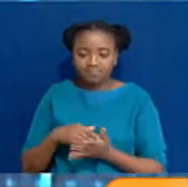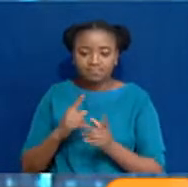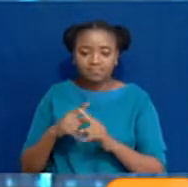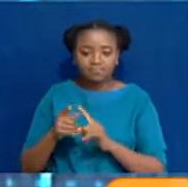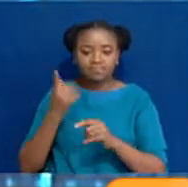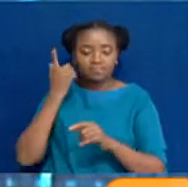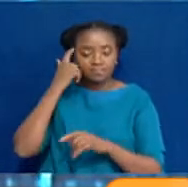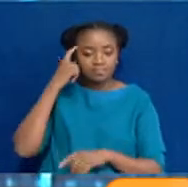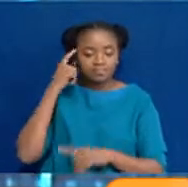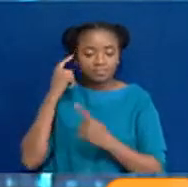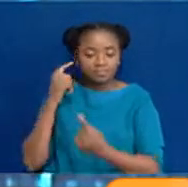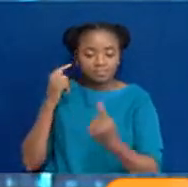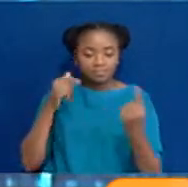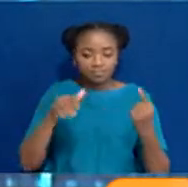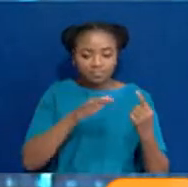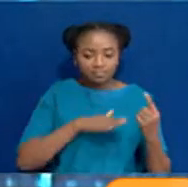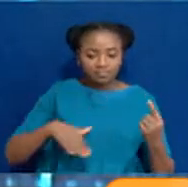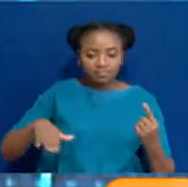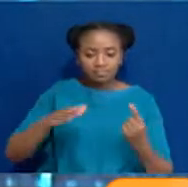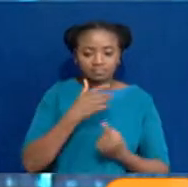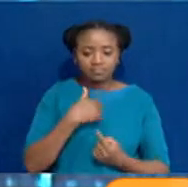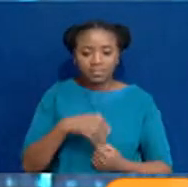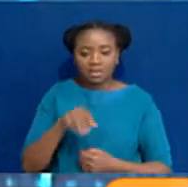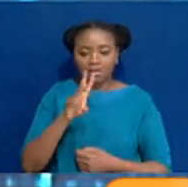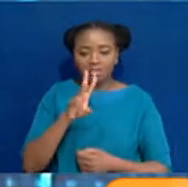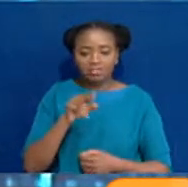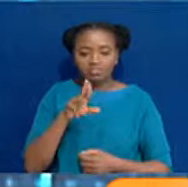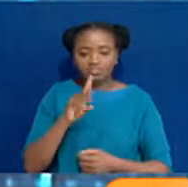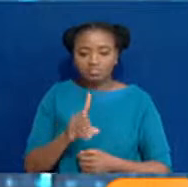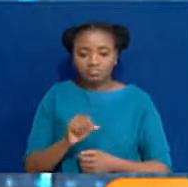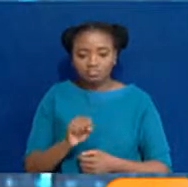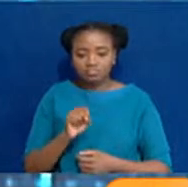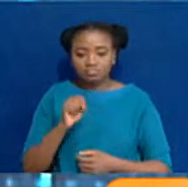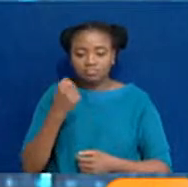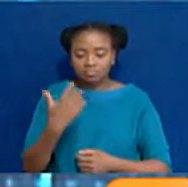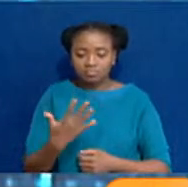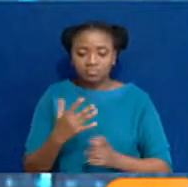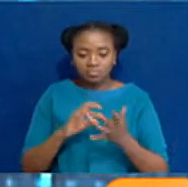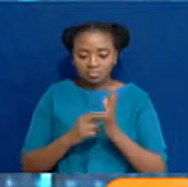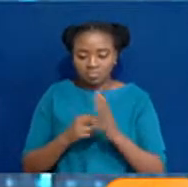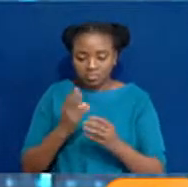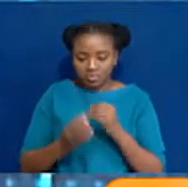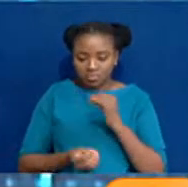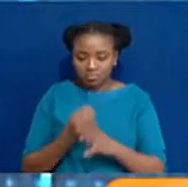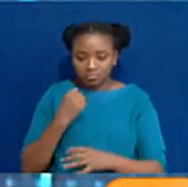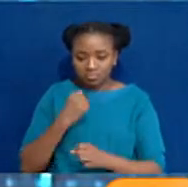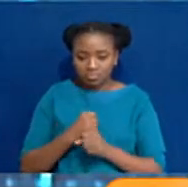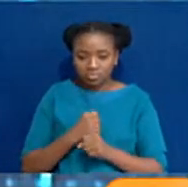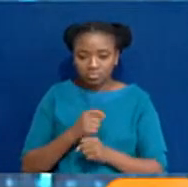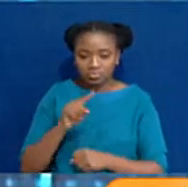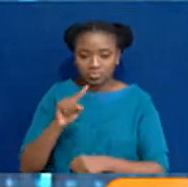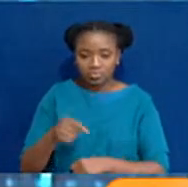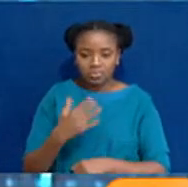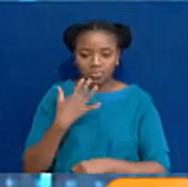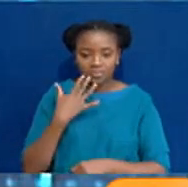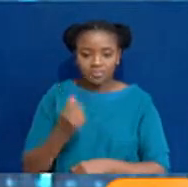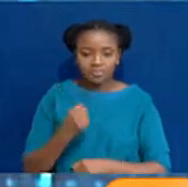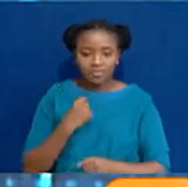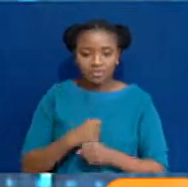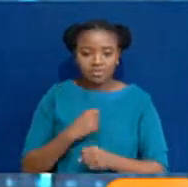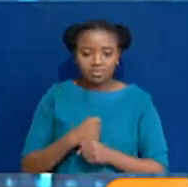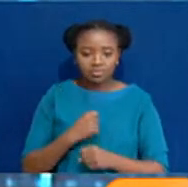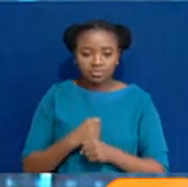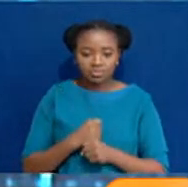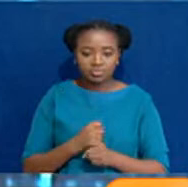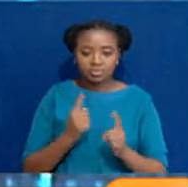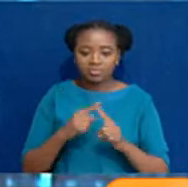wards, which means at a minimum in each constituency, we should be able to create 1,500 what? Digital jobs for our youth. Mm. What